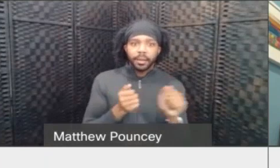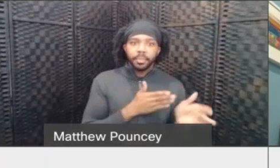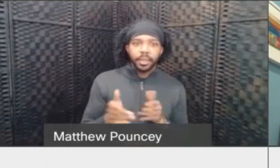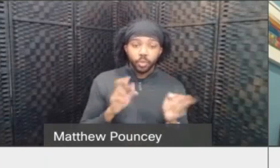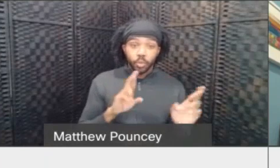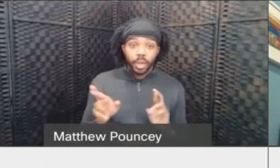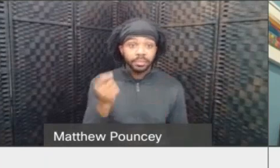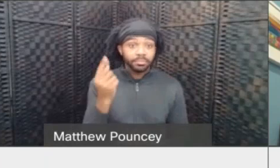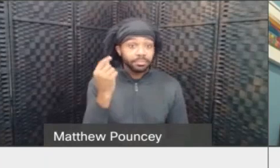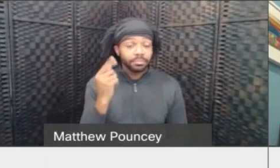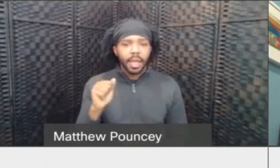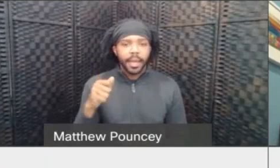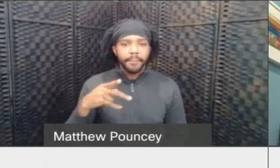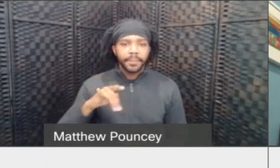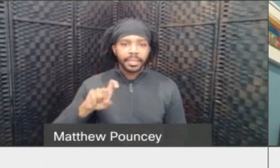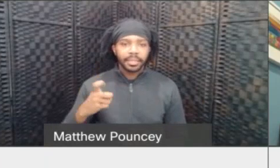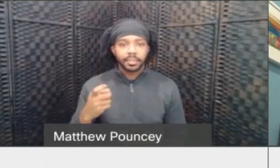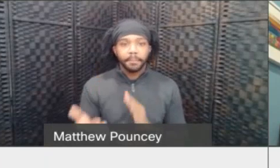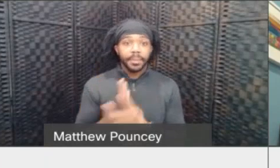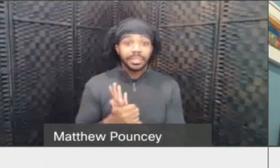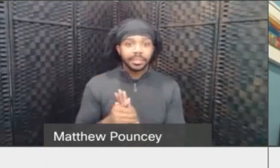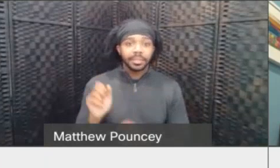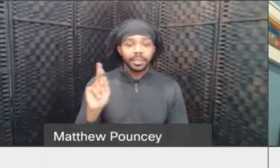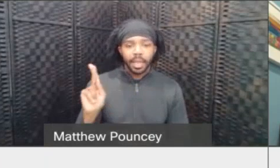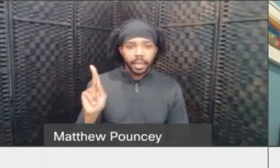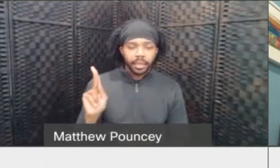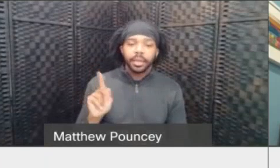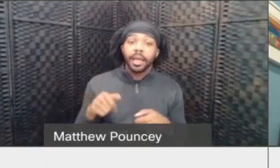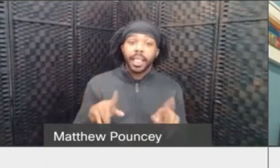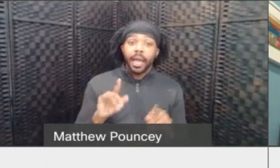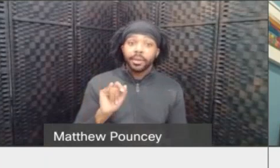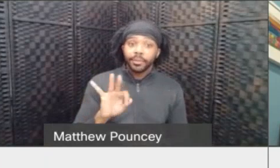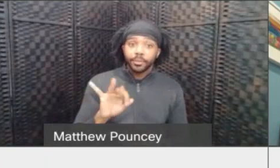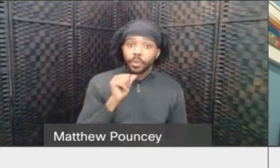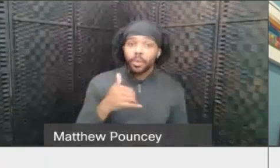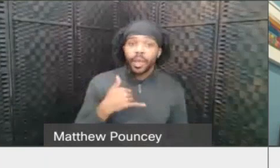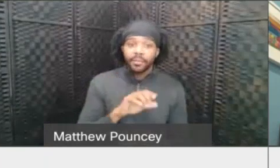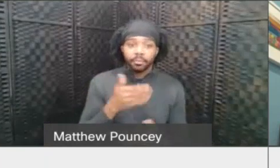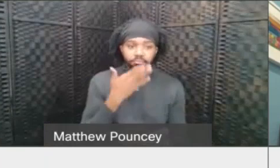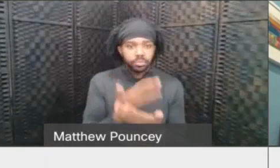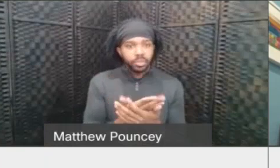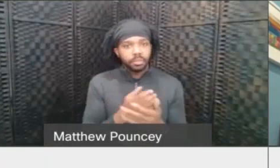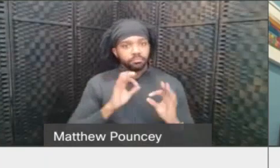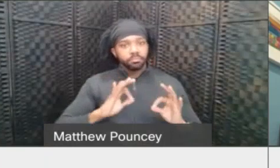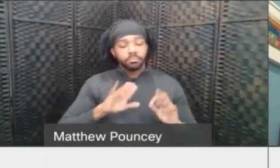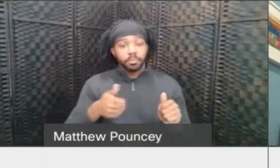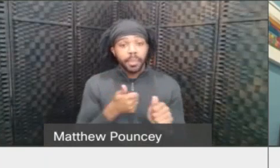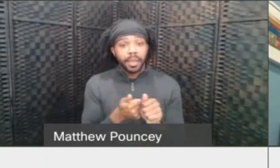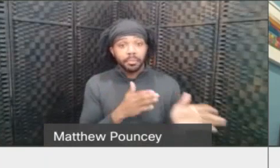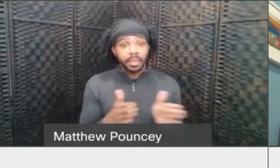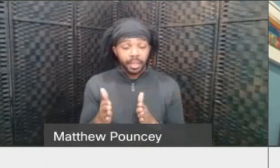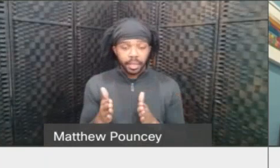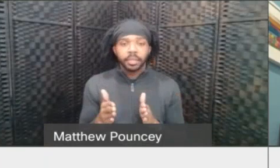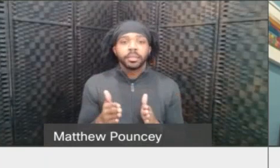K allowed that if that backup plan was not adequate to fulfill